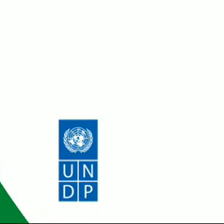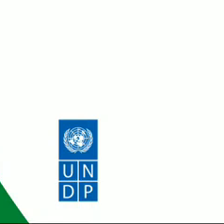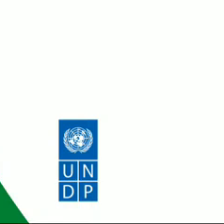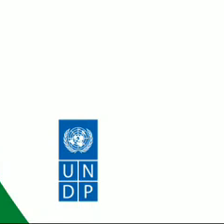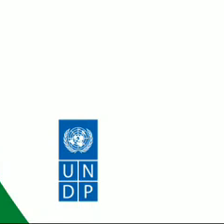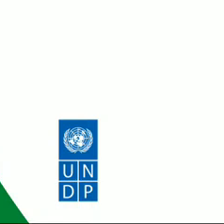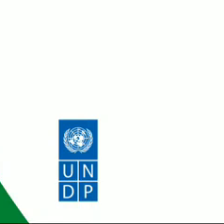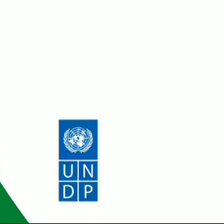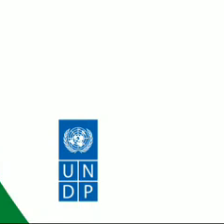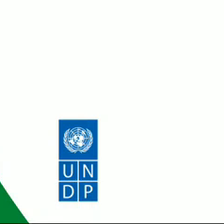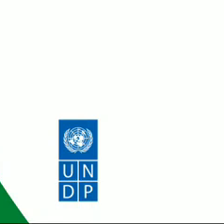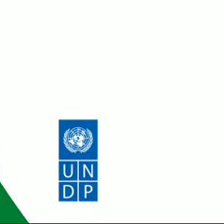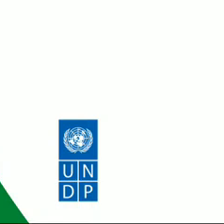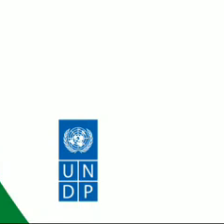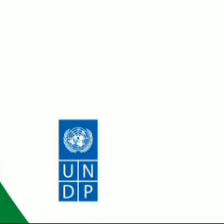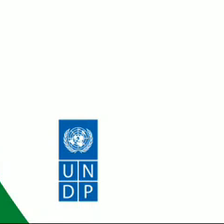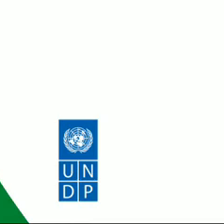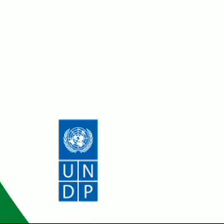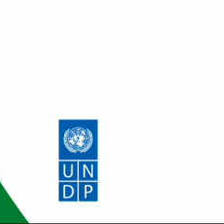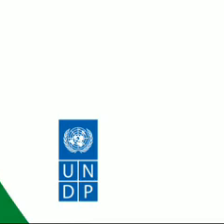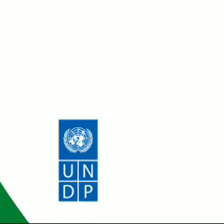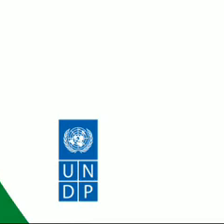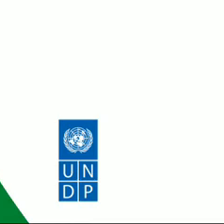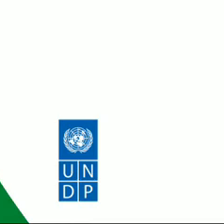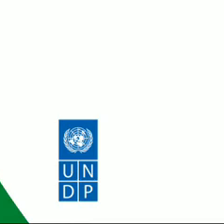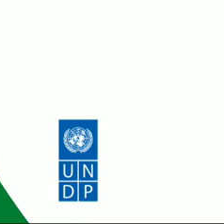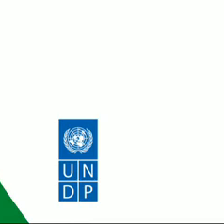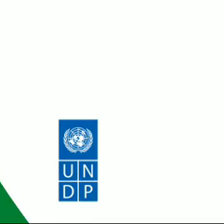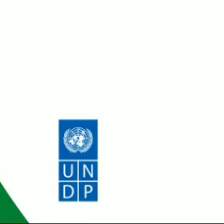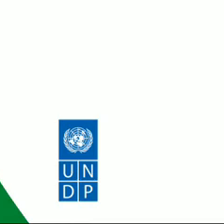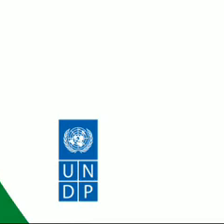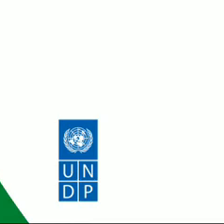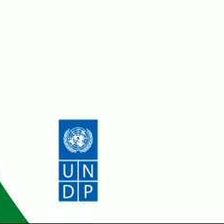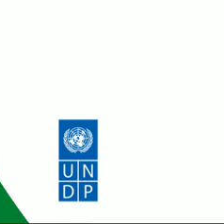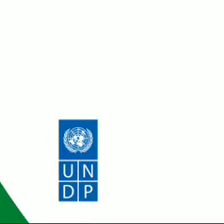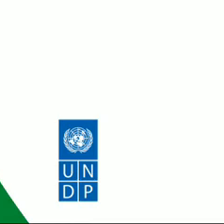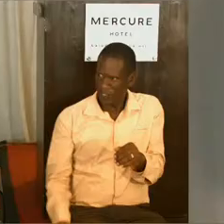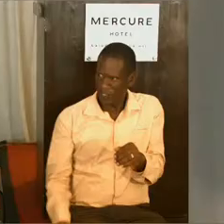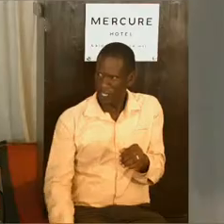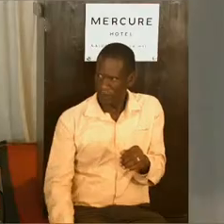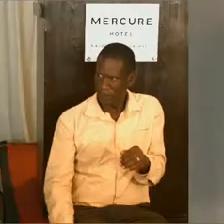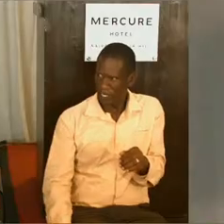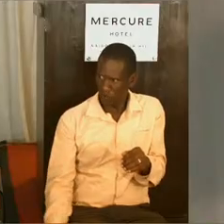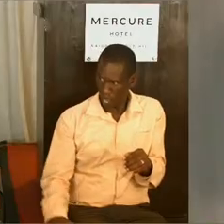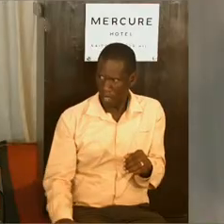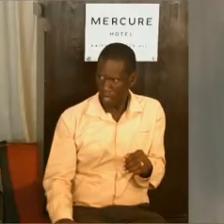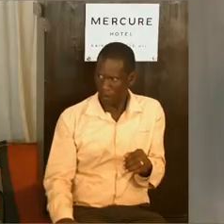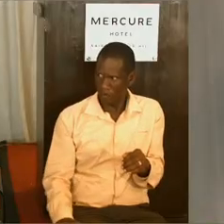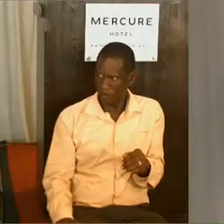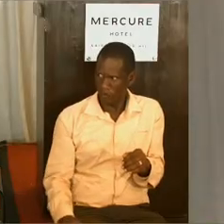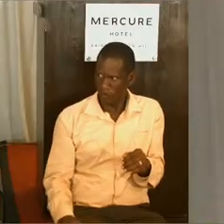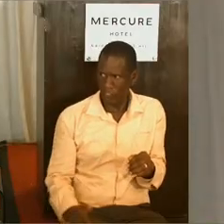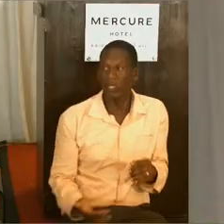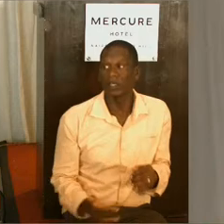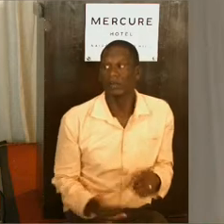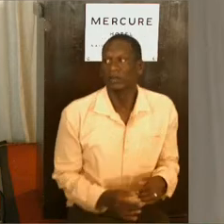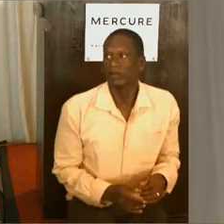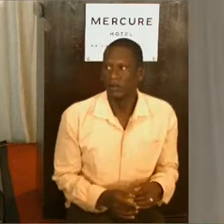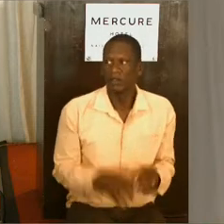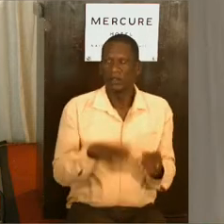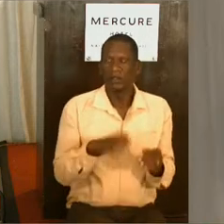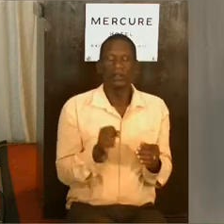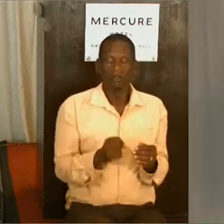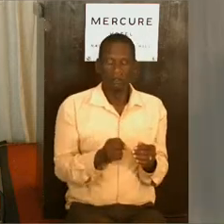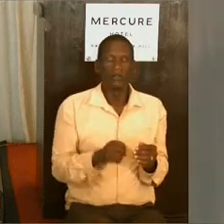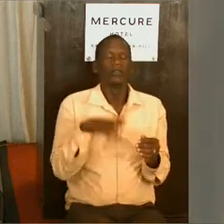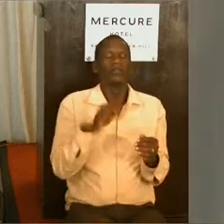for setting the pace and what I want to do is just share with you some of the conclusions we are seeing or making and then what do we think we need